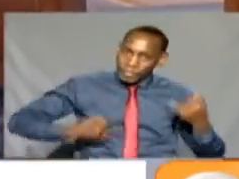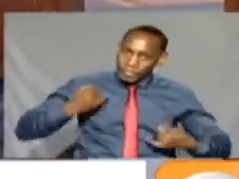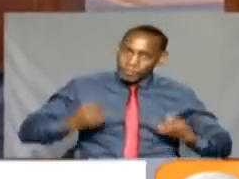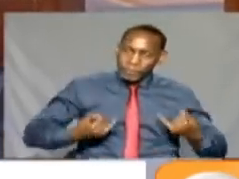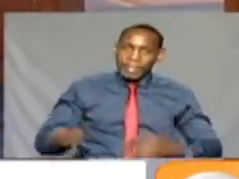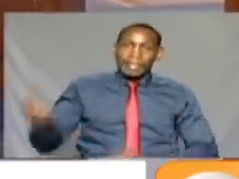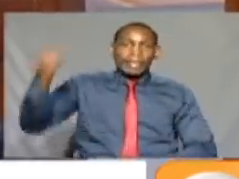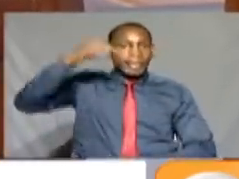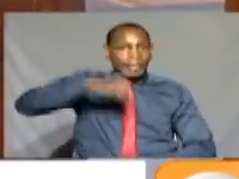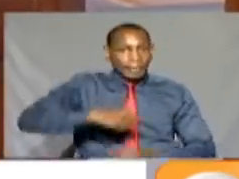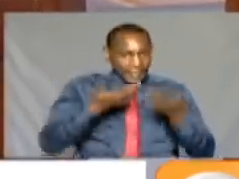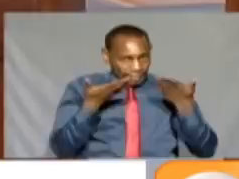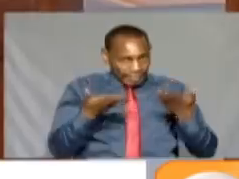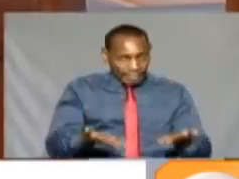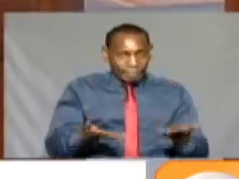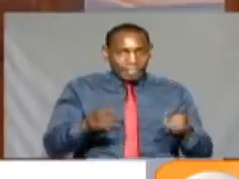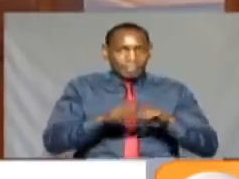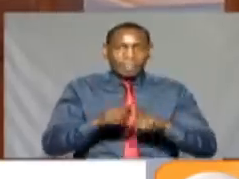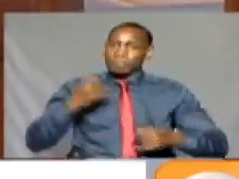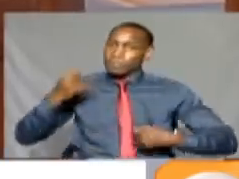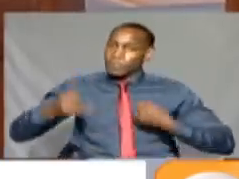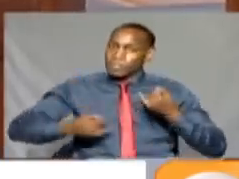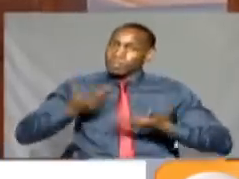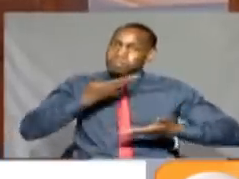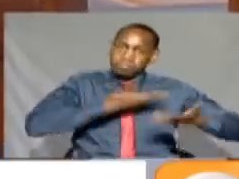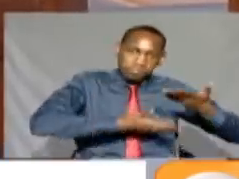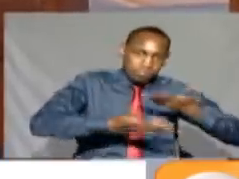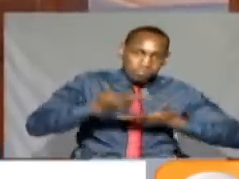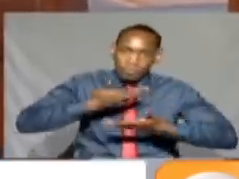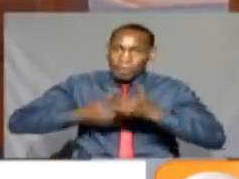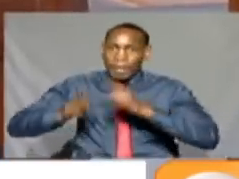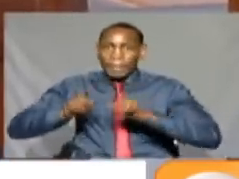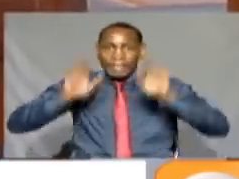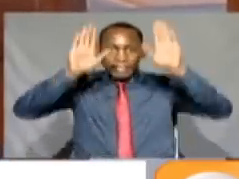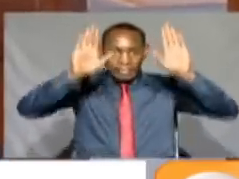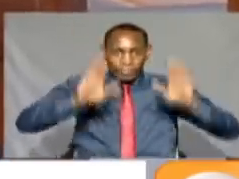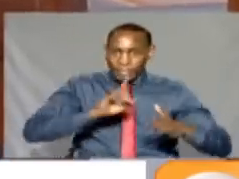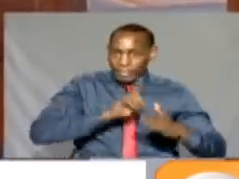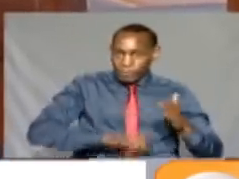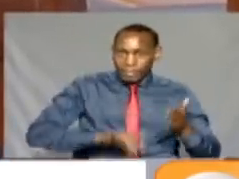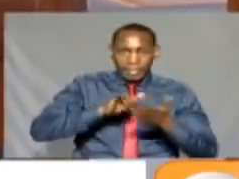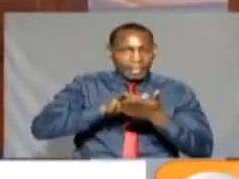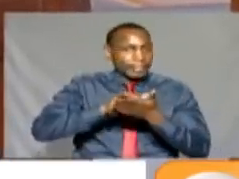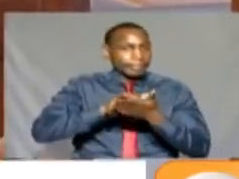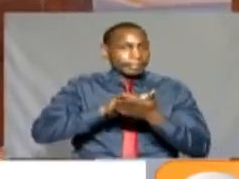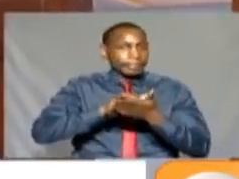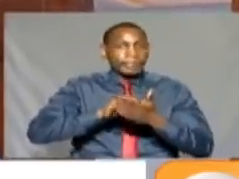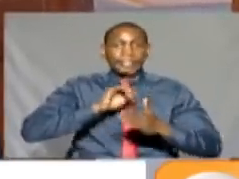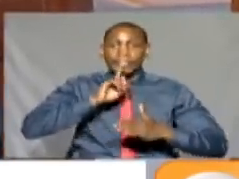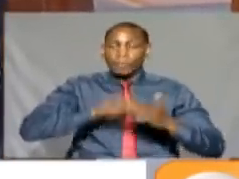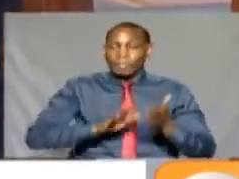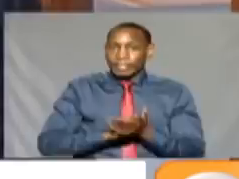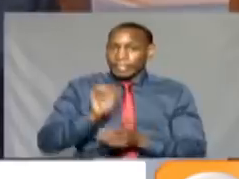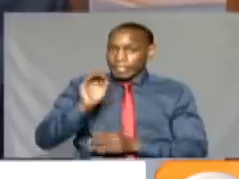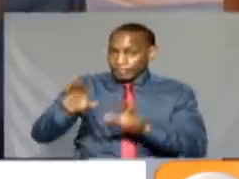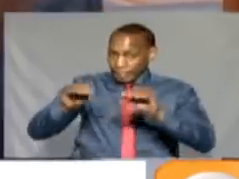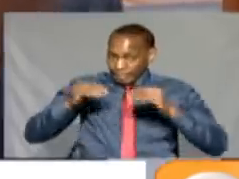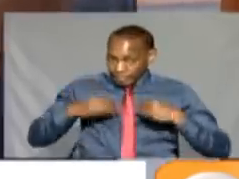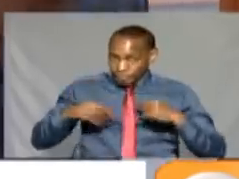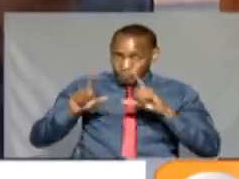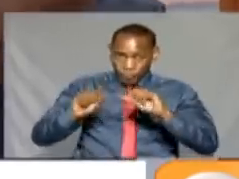being here and just having fun. Mm. But bottom line, I think it's important to say this, if you allow me to